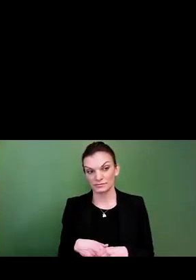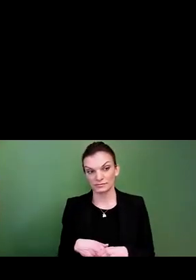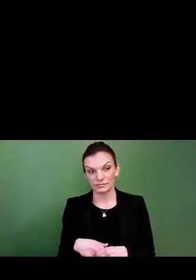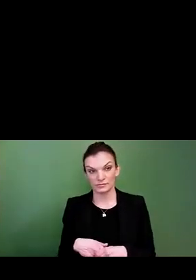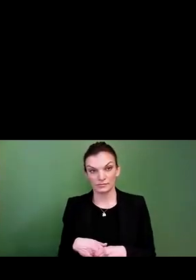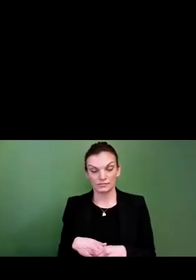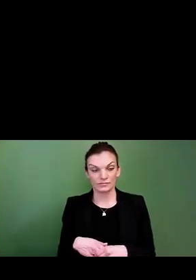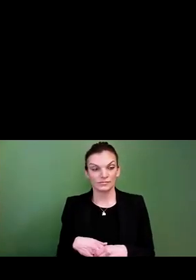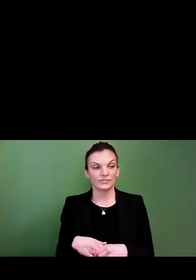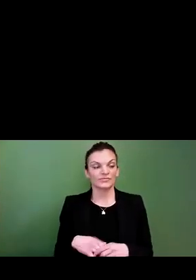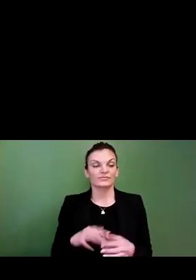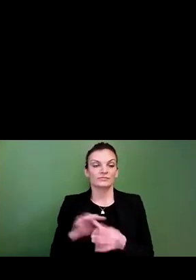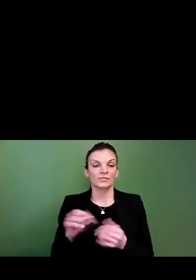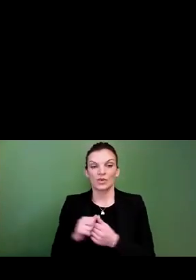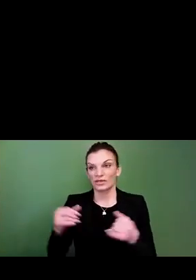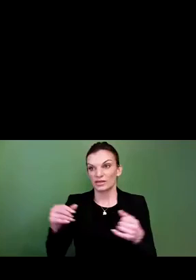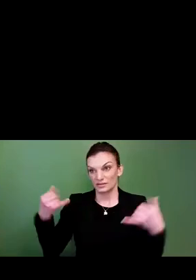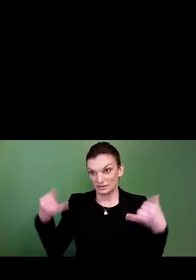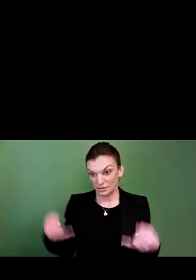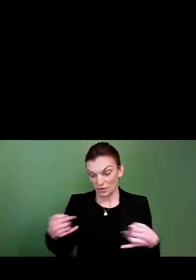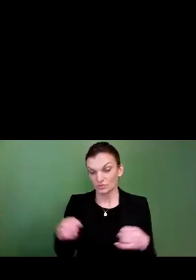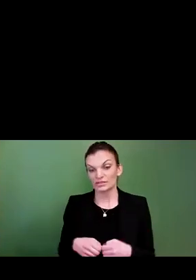So along the lines of setting boundaries,